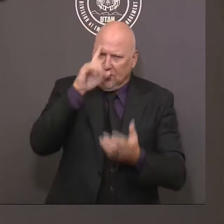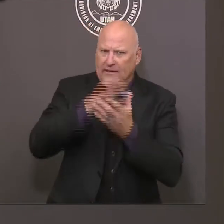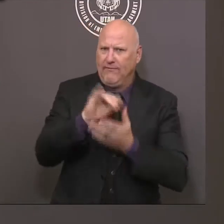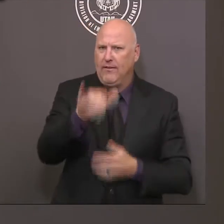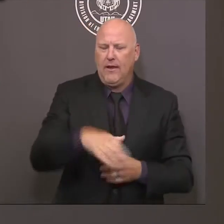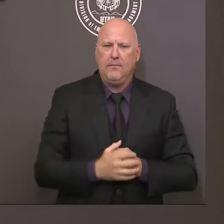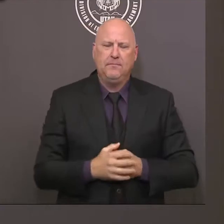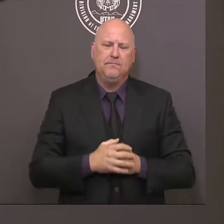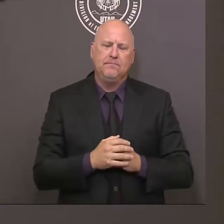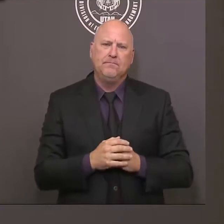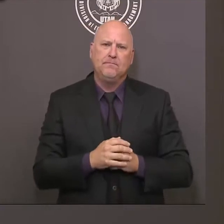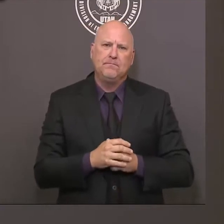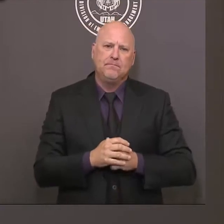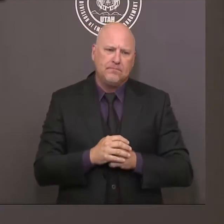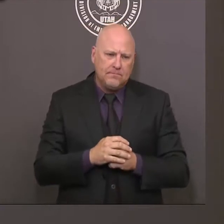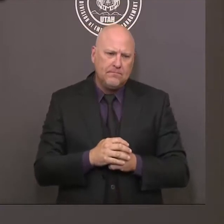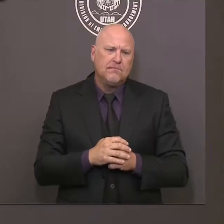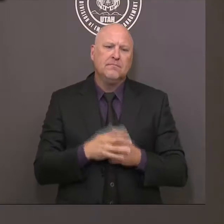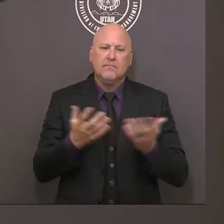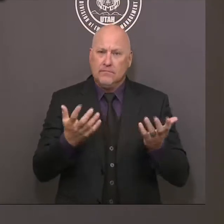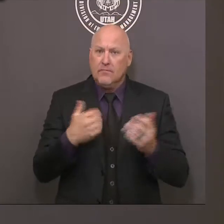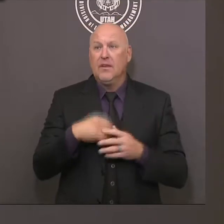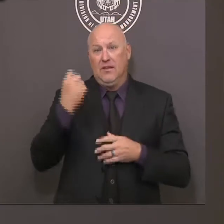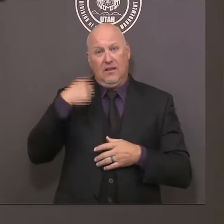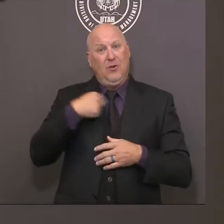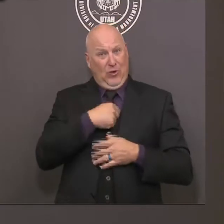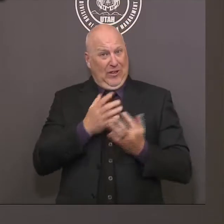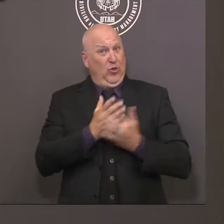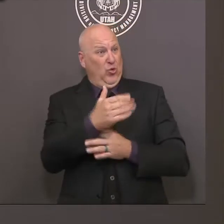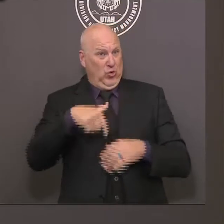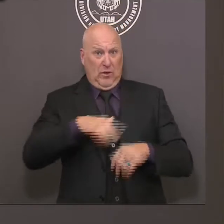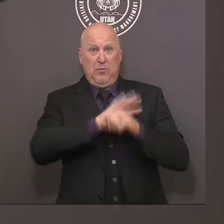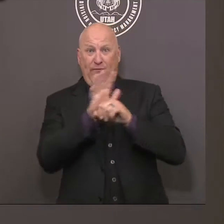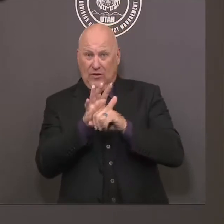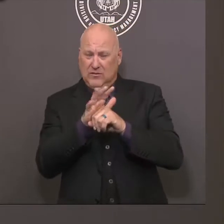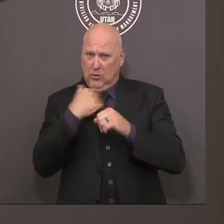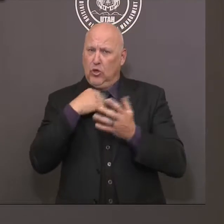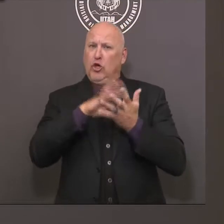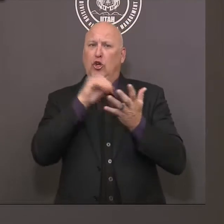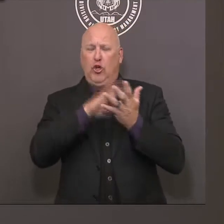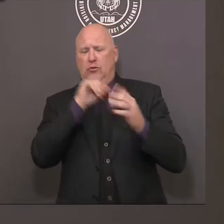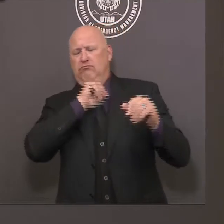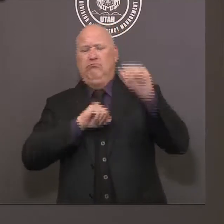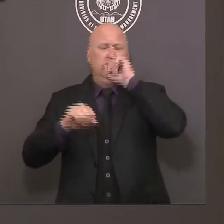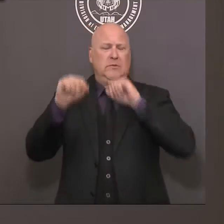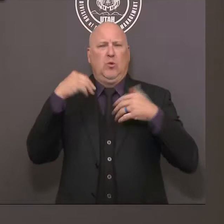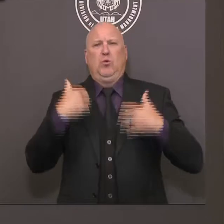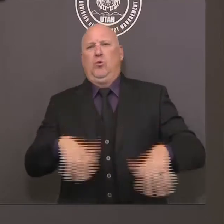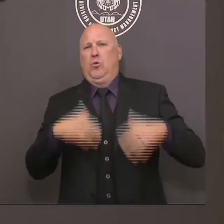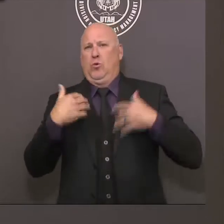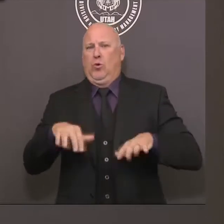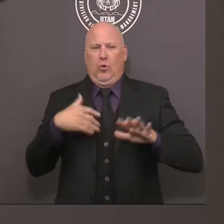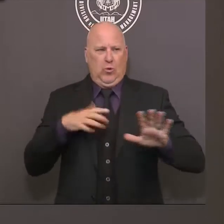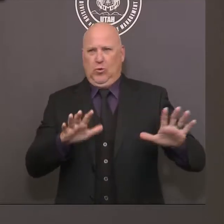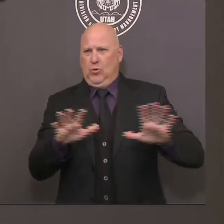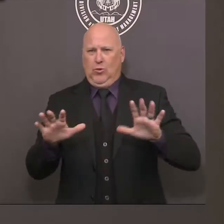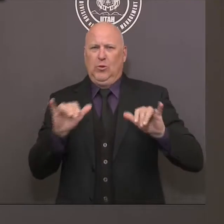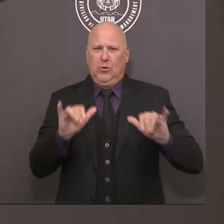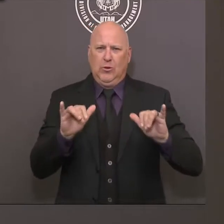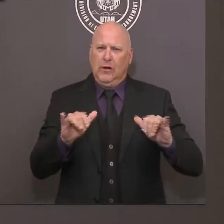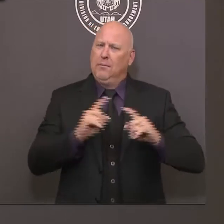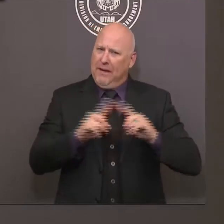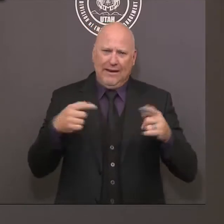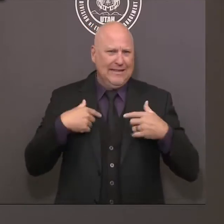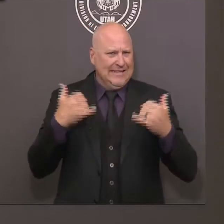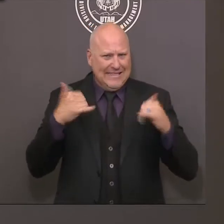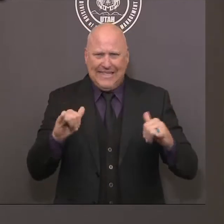difficult time and make us stronger and better prepared for the future as we, again, continue to lead the nation, having the best, most